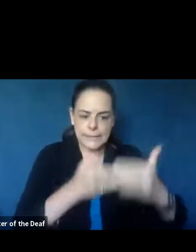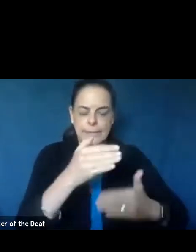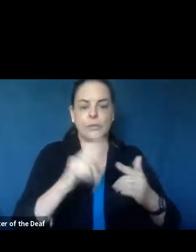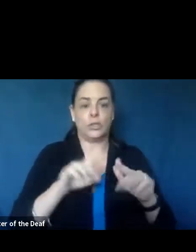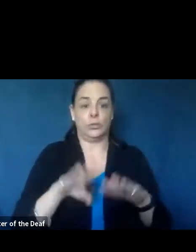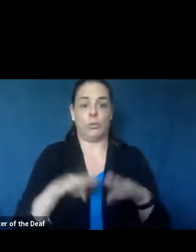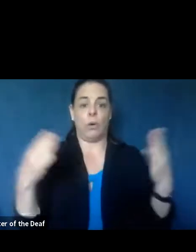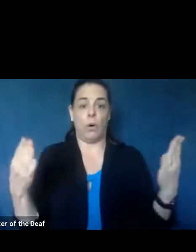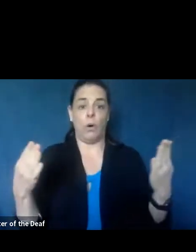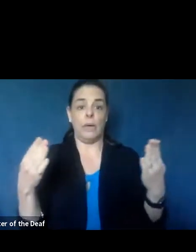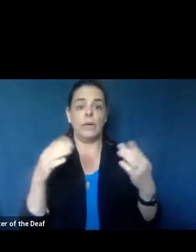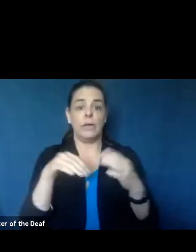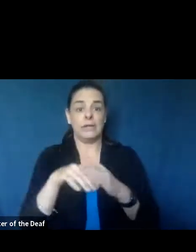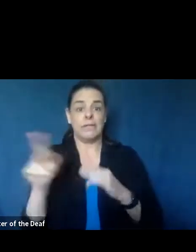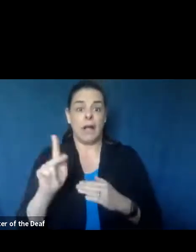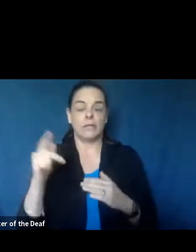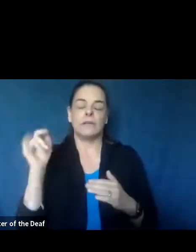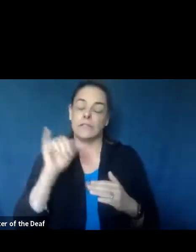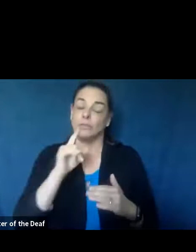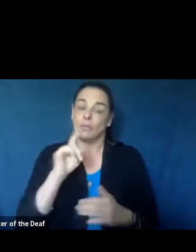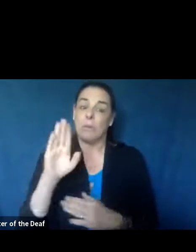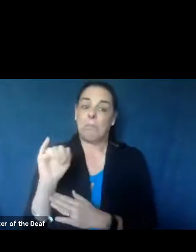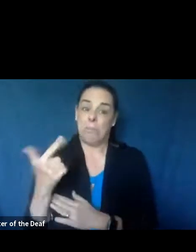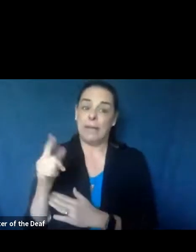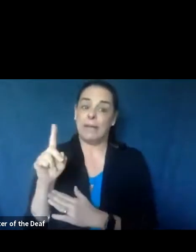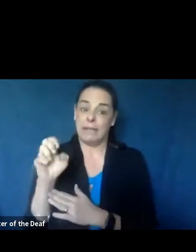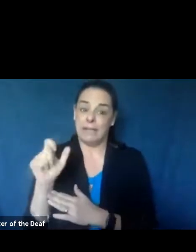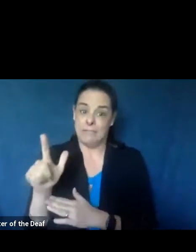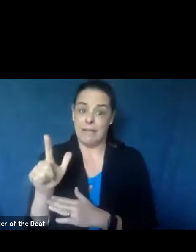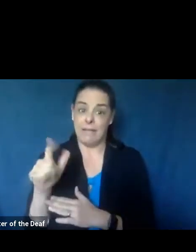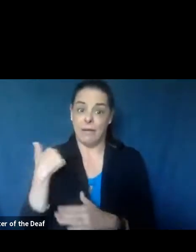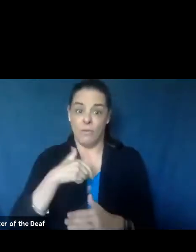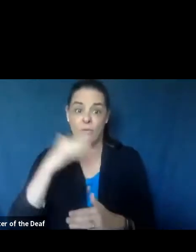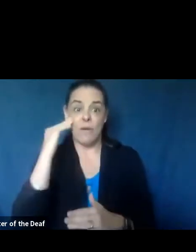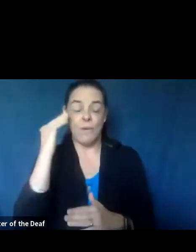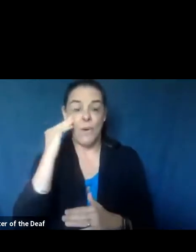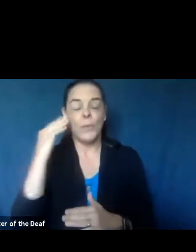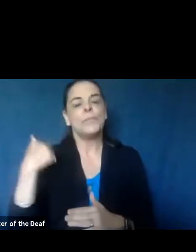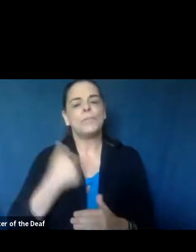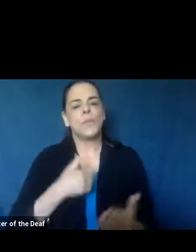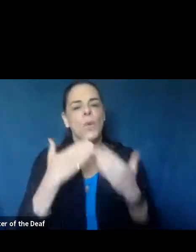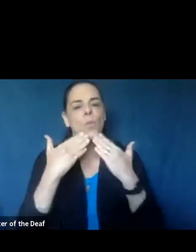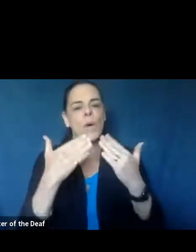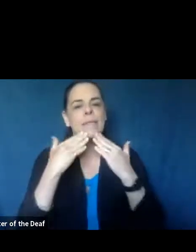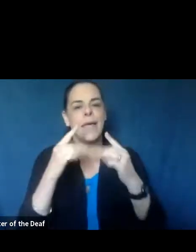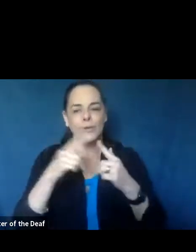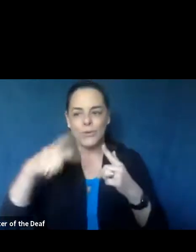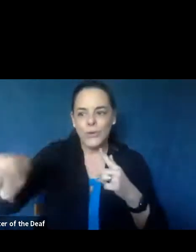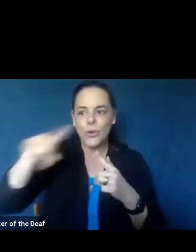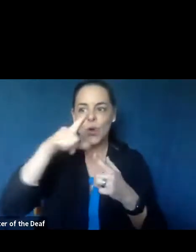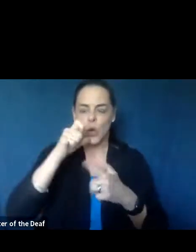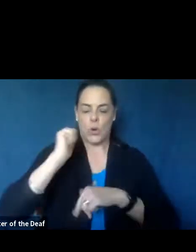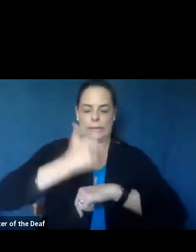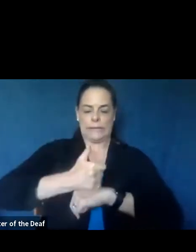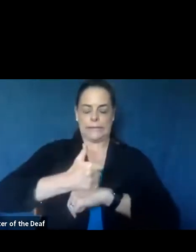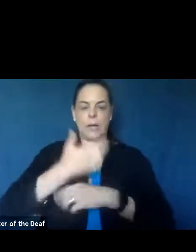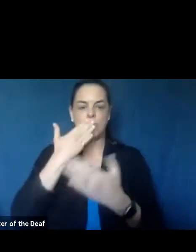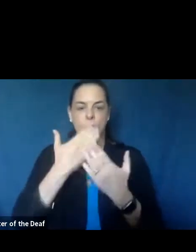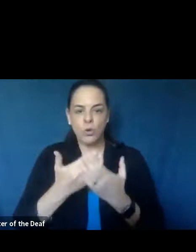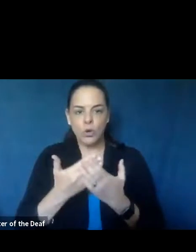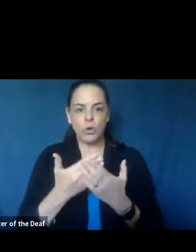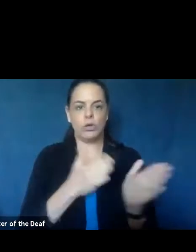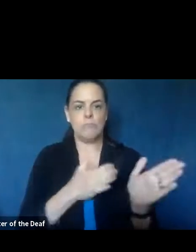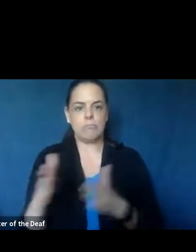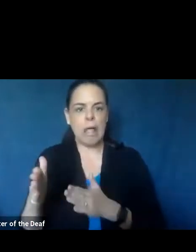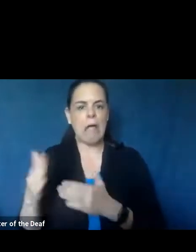This is a big deal, and we know that. We are so grateful for those who have put together responsible plans to keep their employees